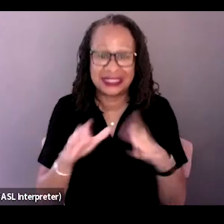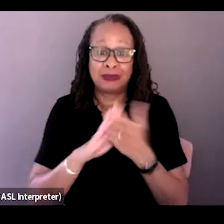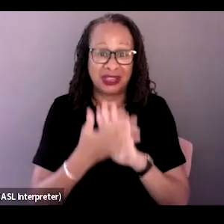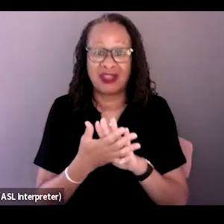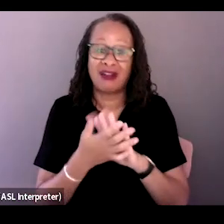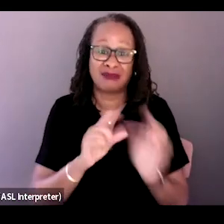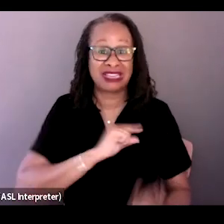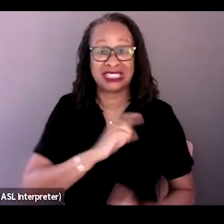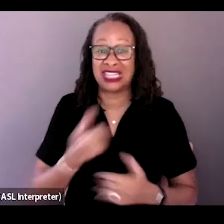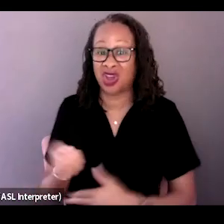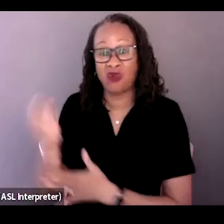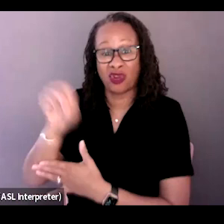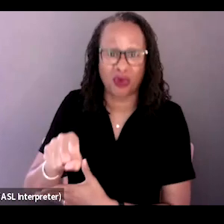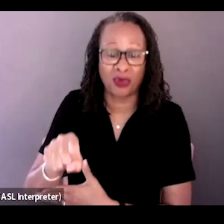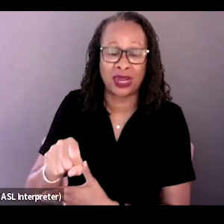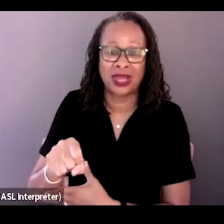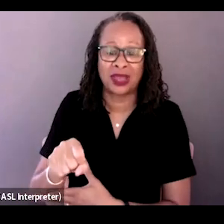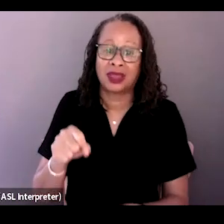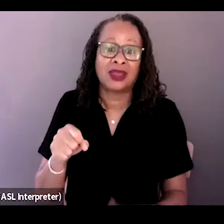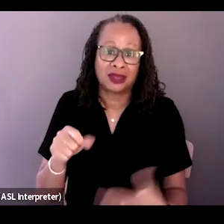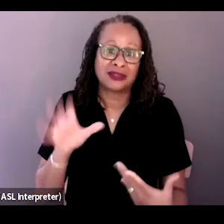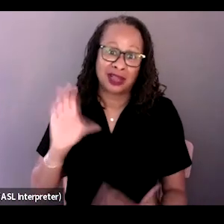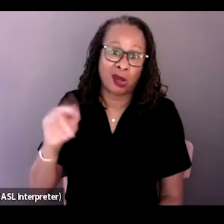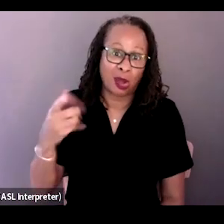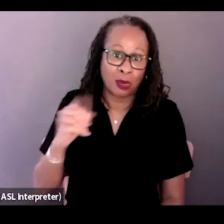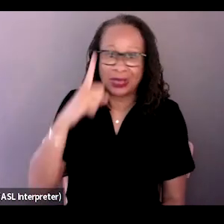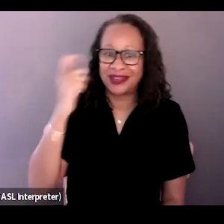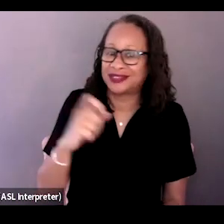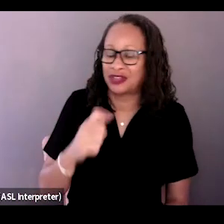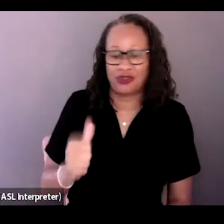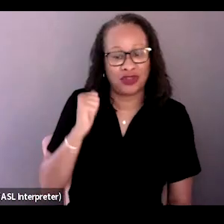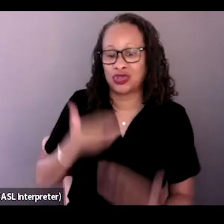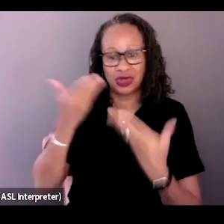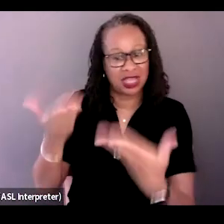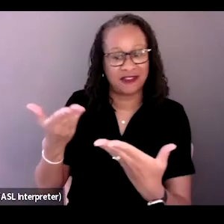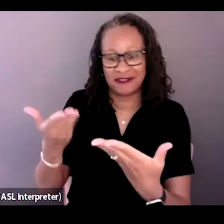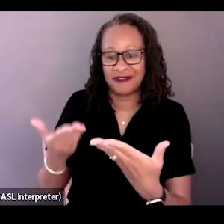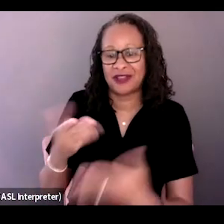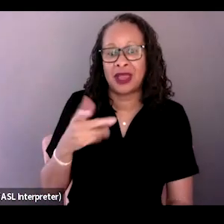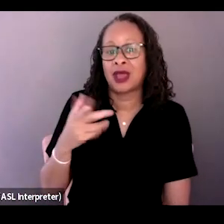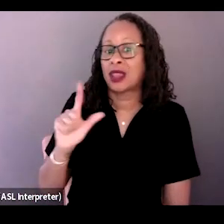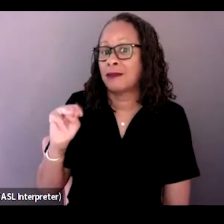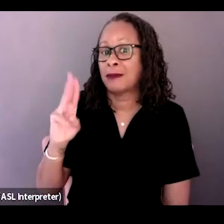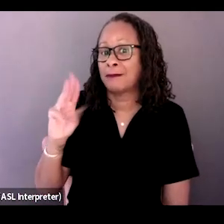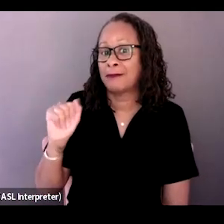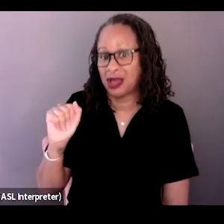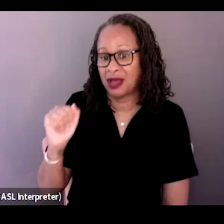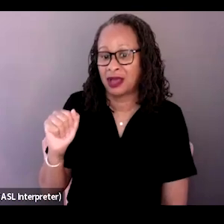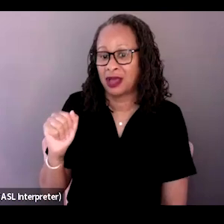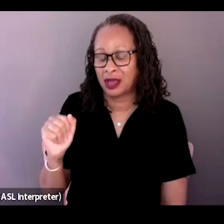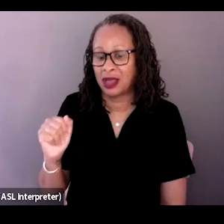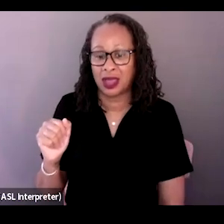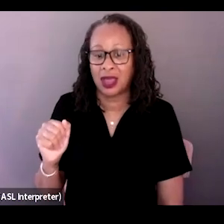sort of overthrowing, in the overthrow, because they refused to give Patrice Lumumba actually a forum on the